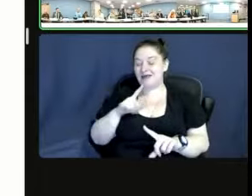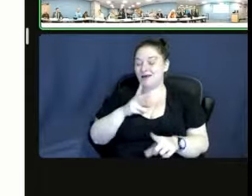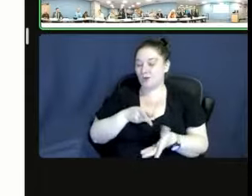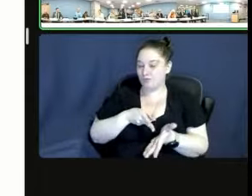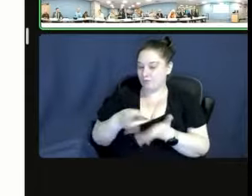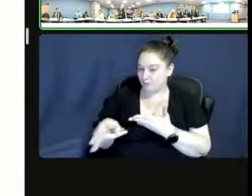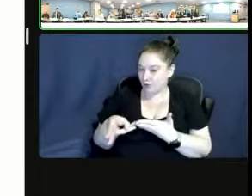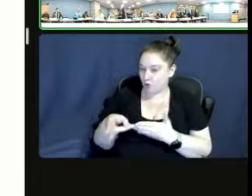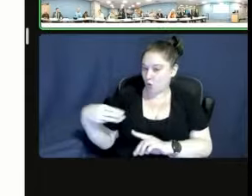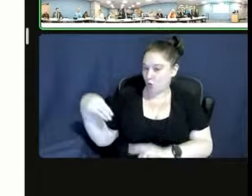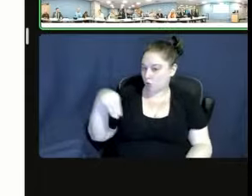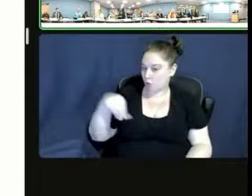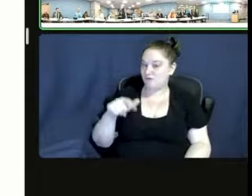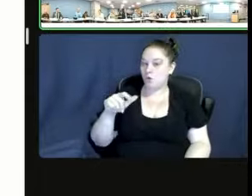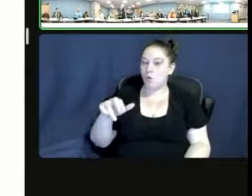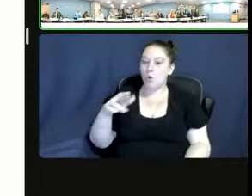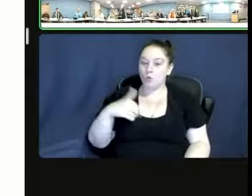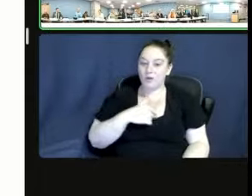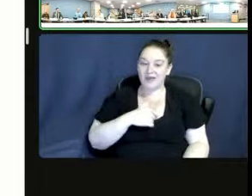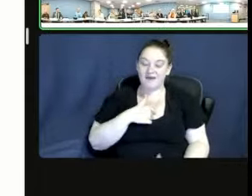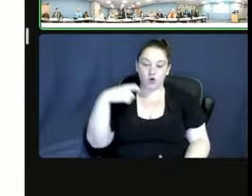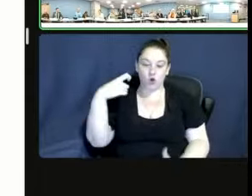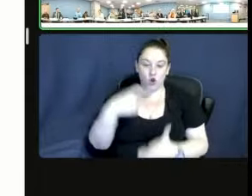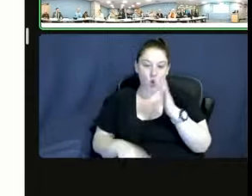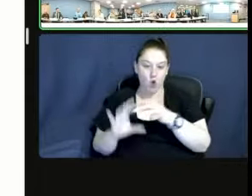it have some cost associated with it?